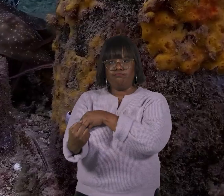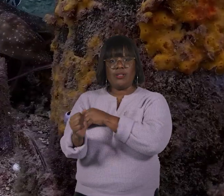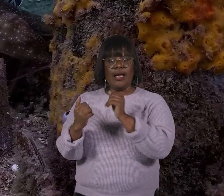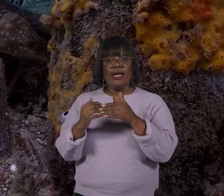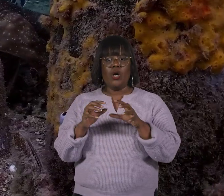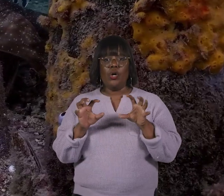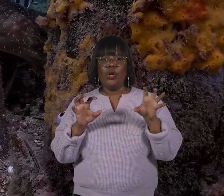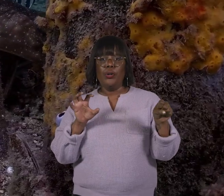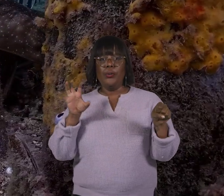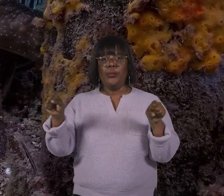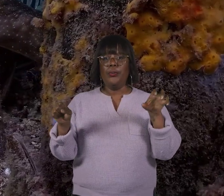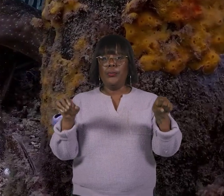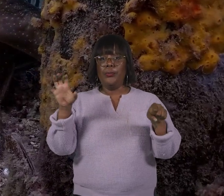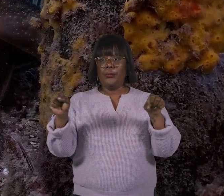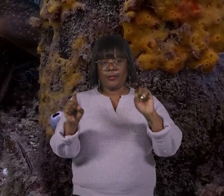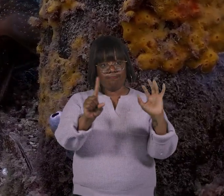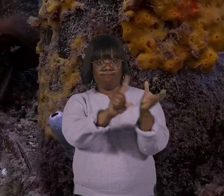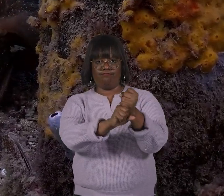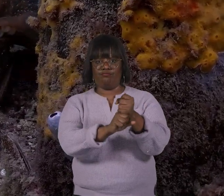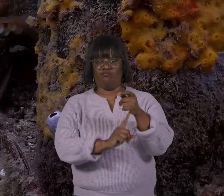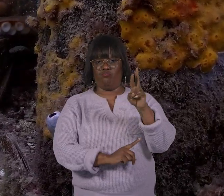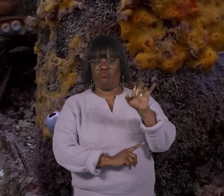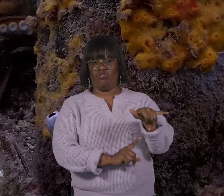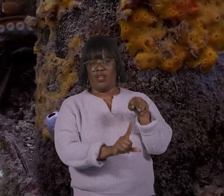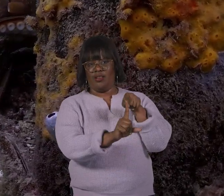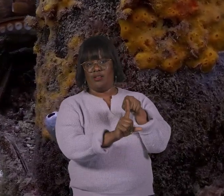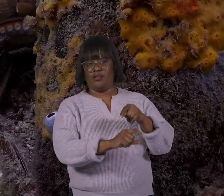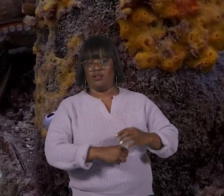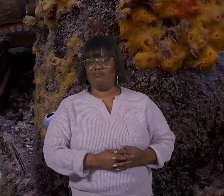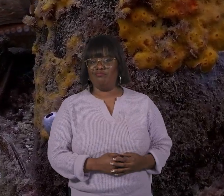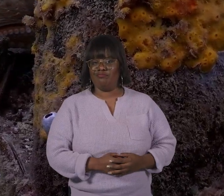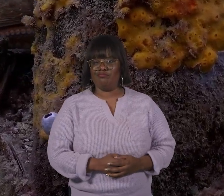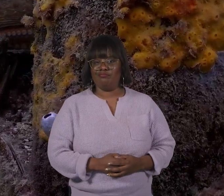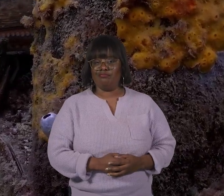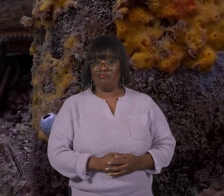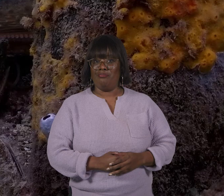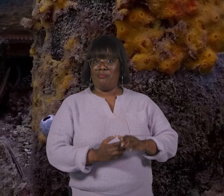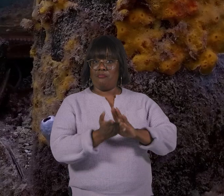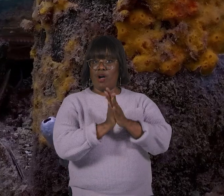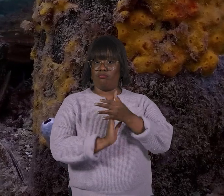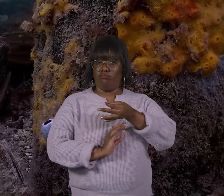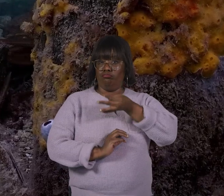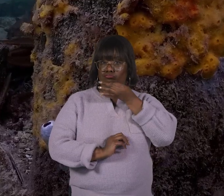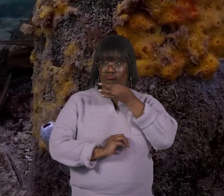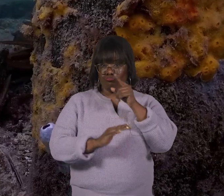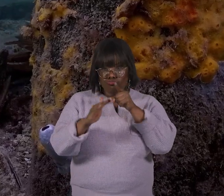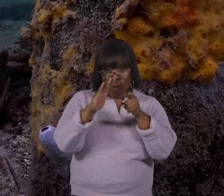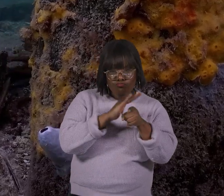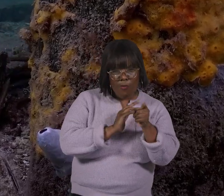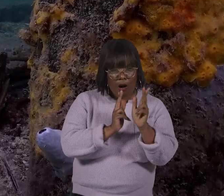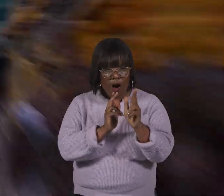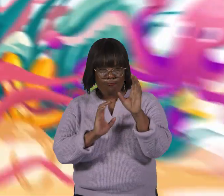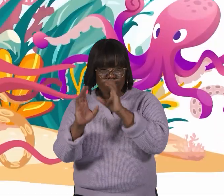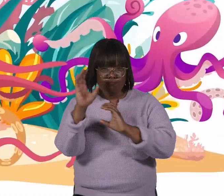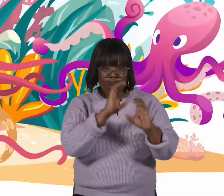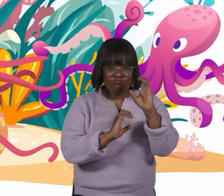swiftly and accurately capture its prey, becoming a true master of underwater hunting.